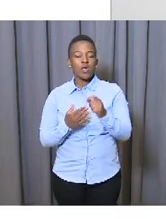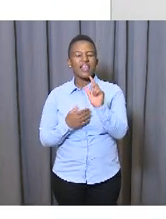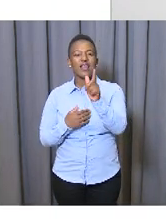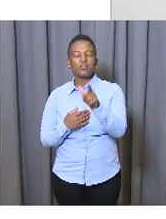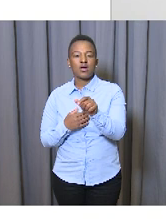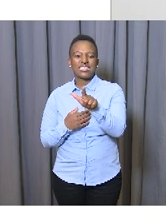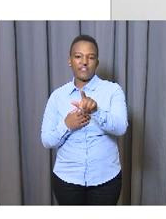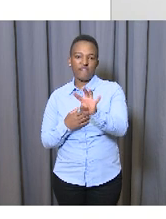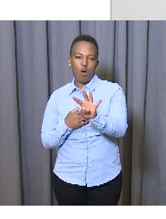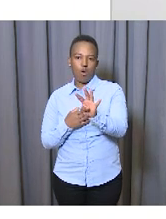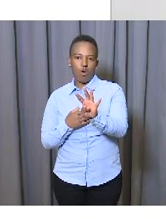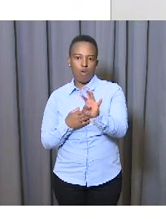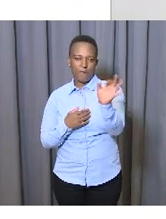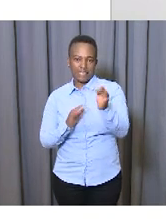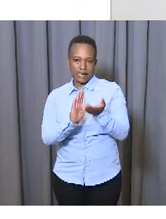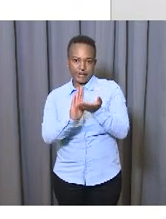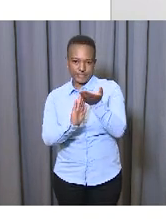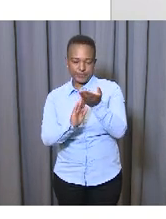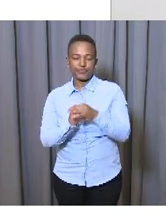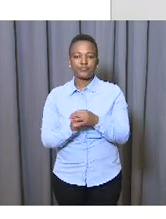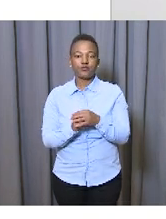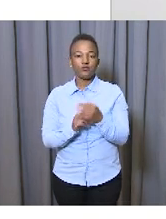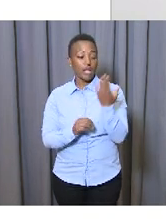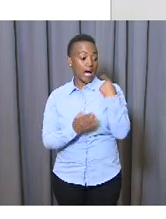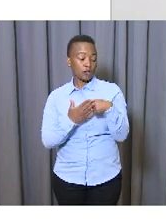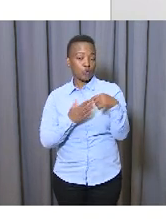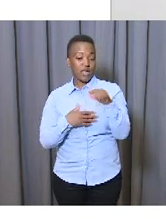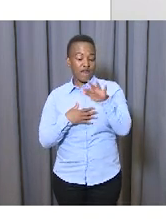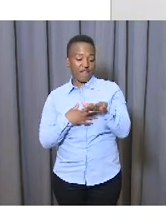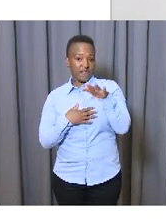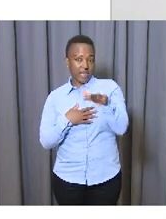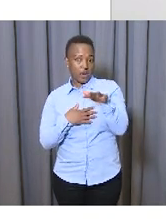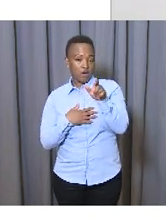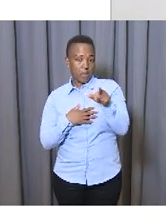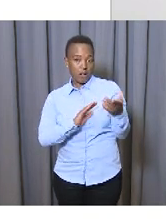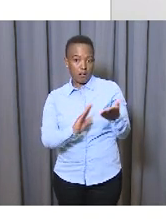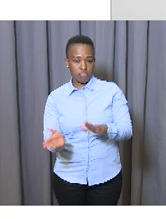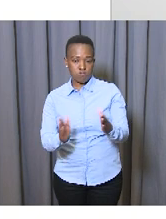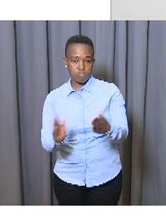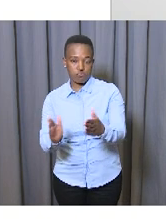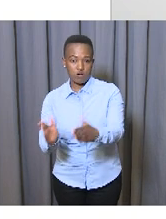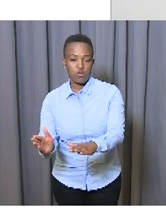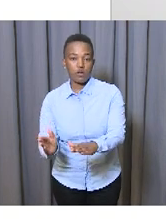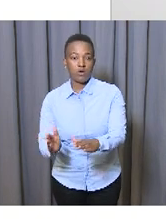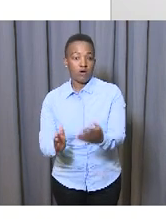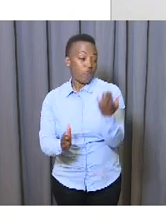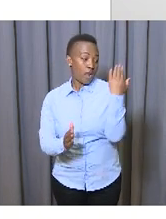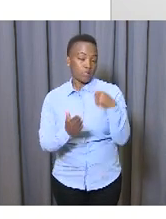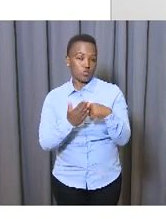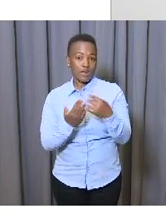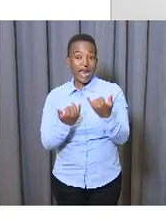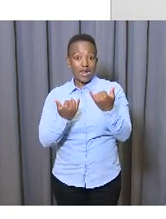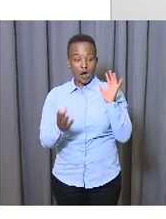recoveries. Last week, we had 15 deaths when we last did the update. We now